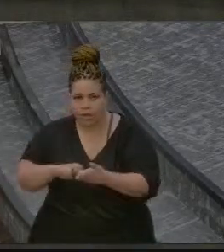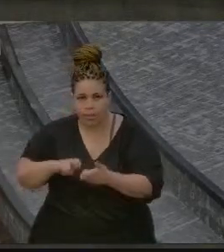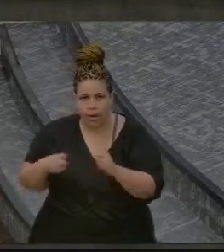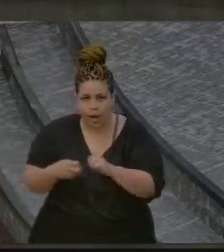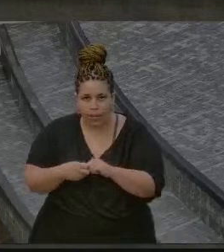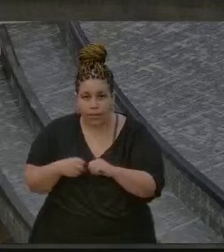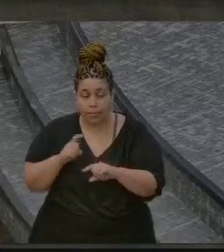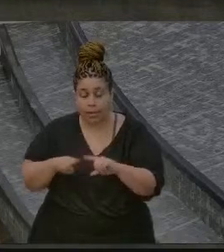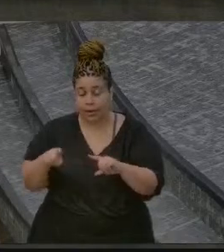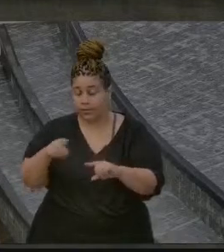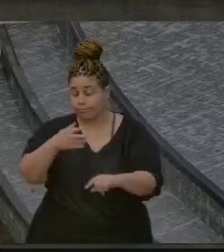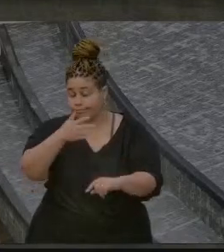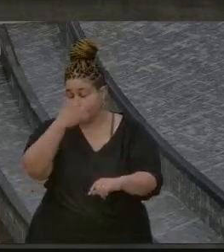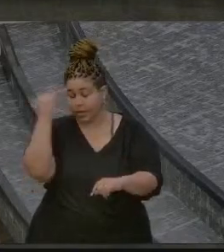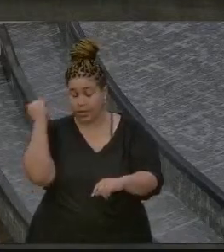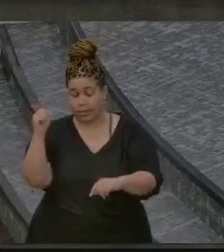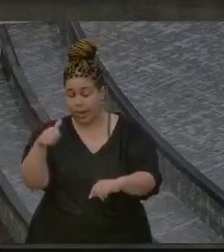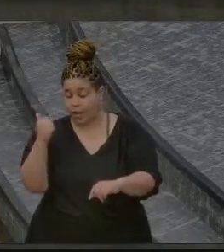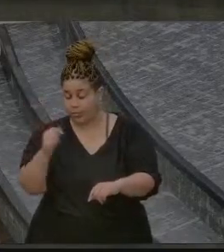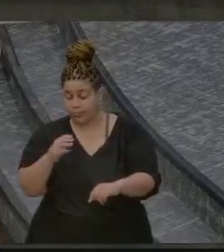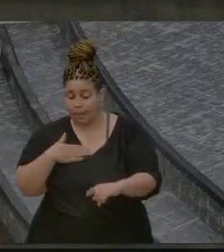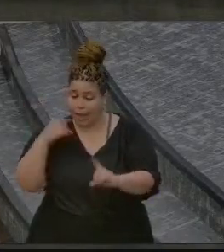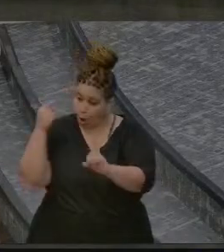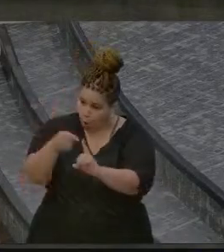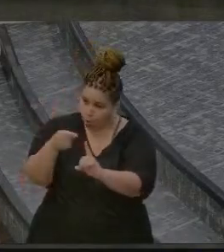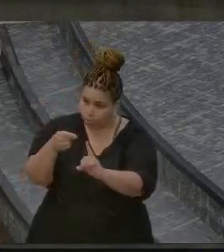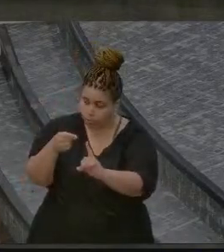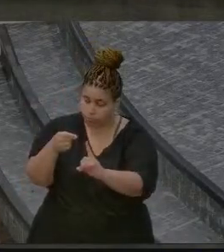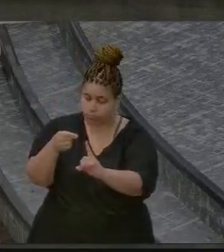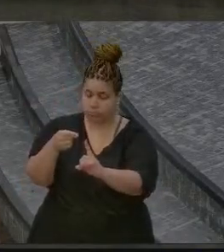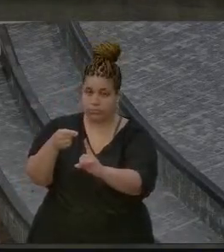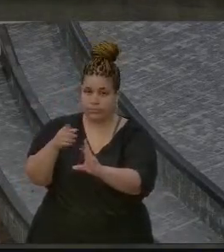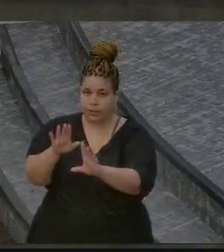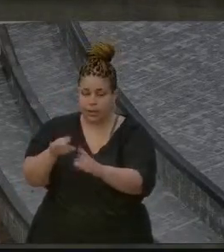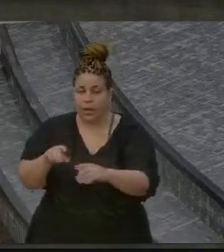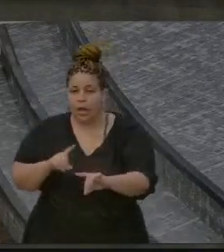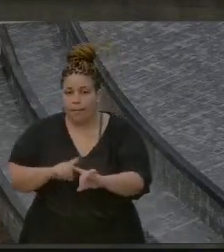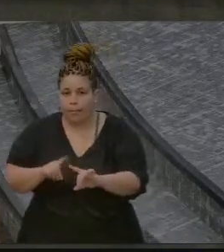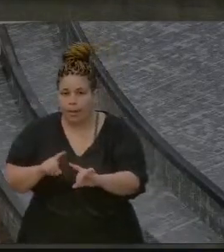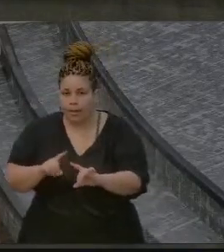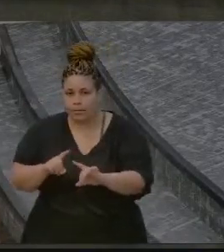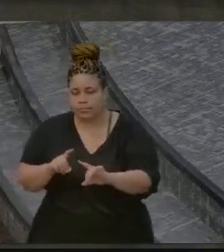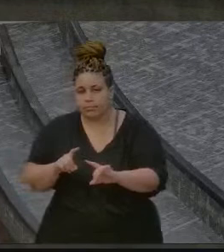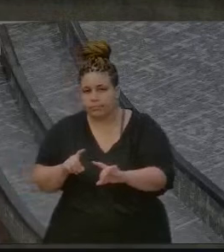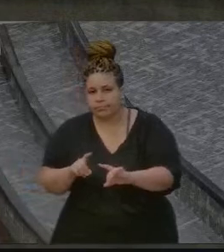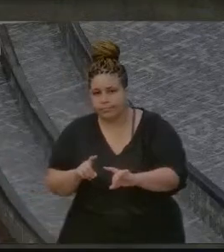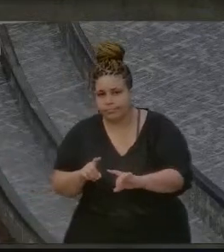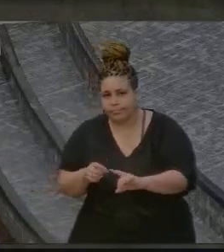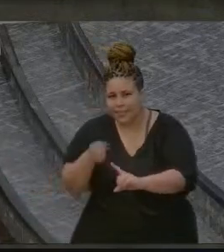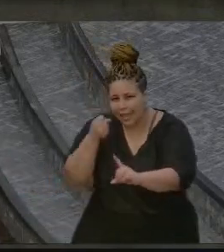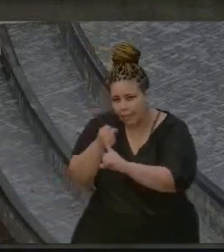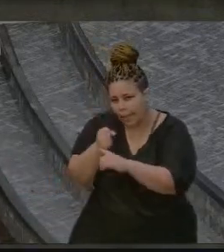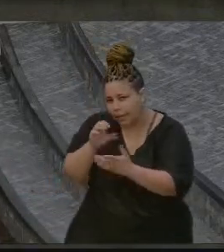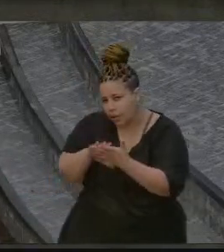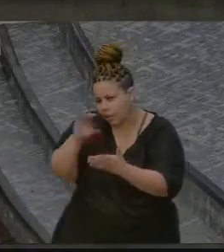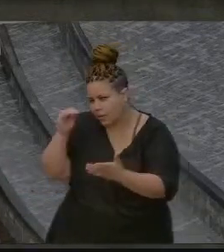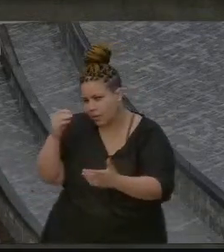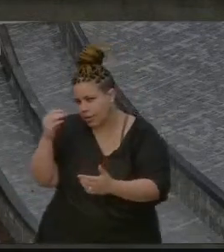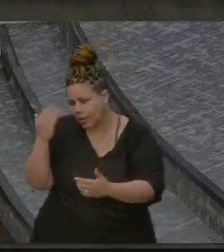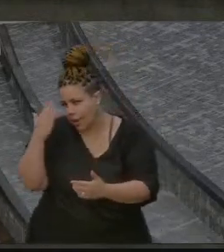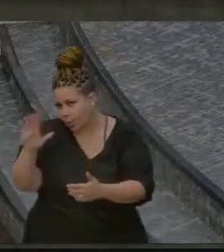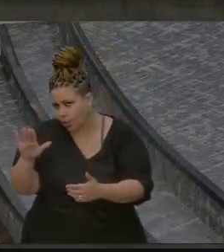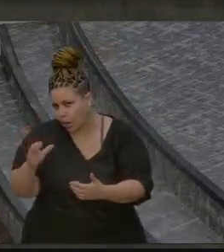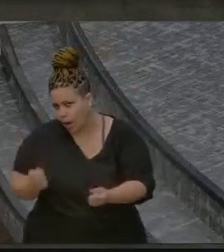that I'm actually trying to do. Mm-hmm. And so I don't know how it truly impacts learning in the